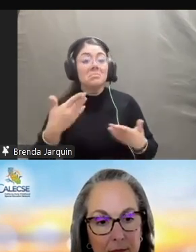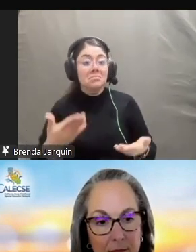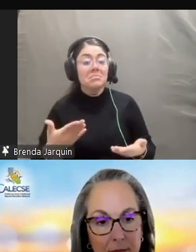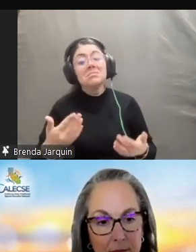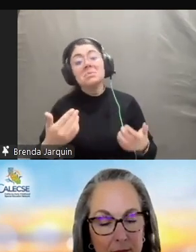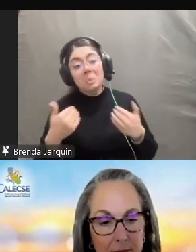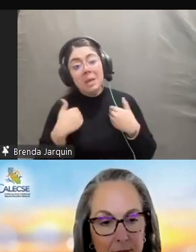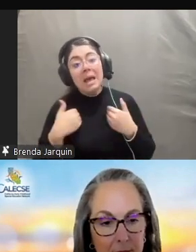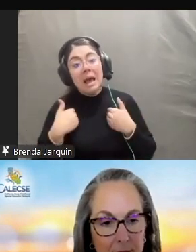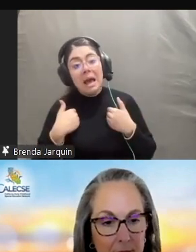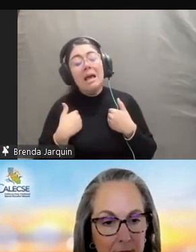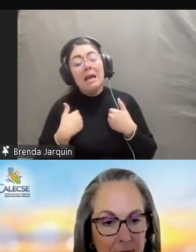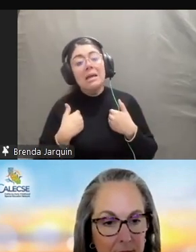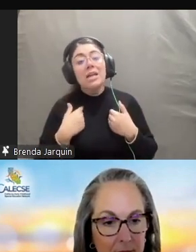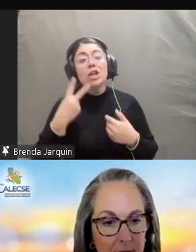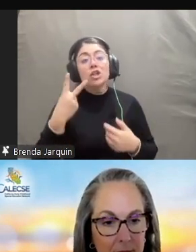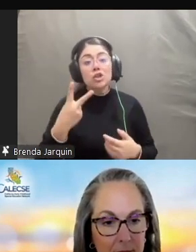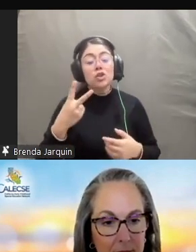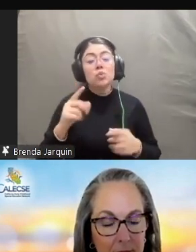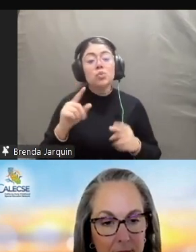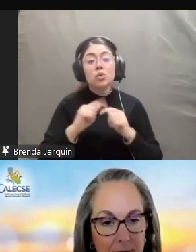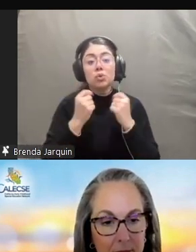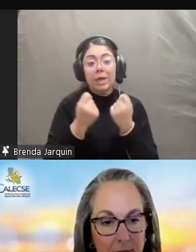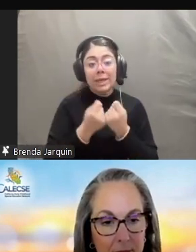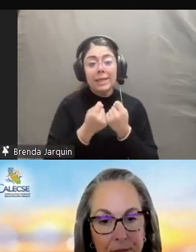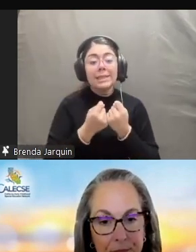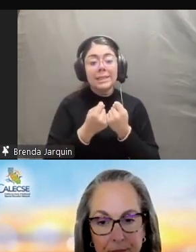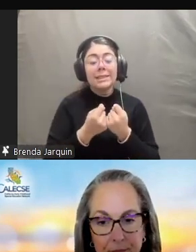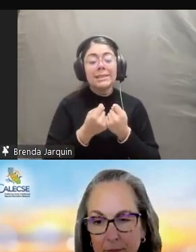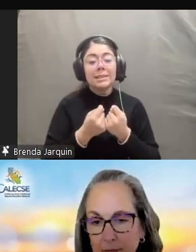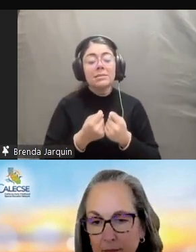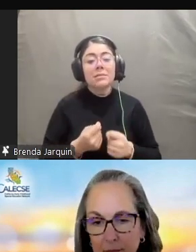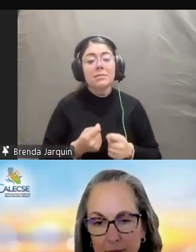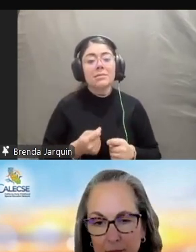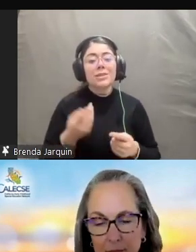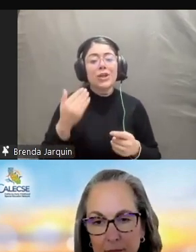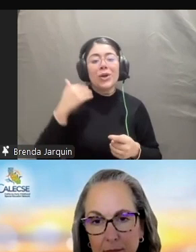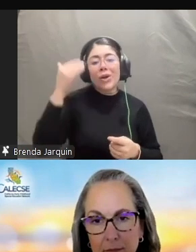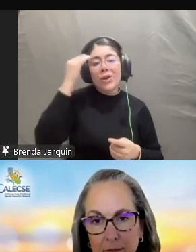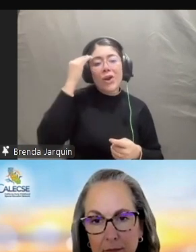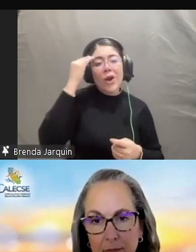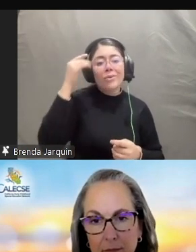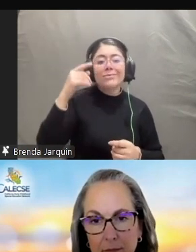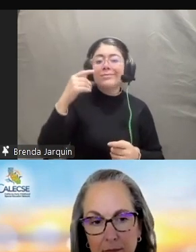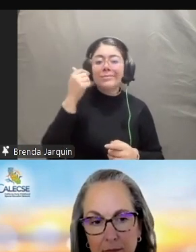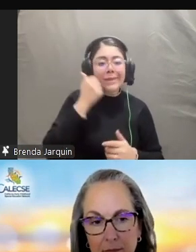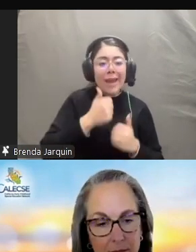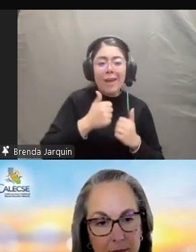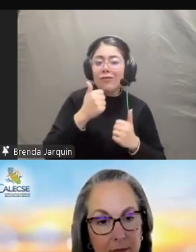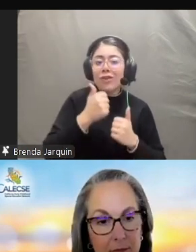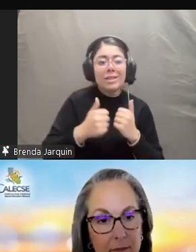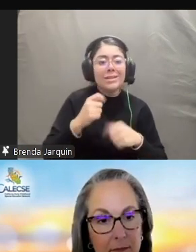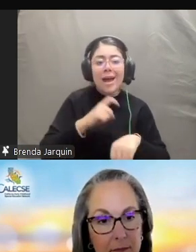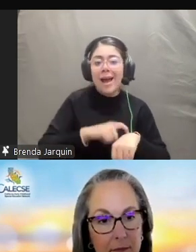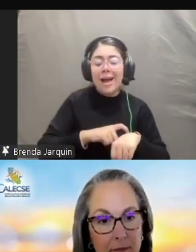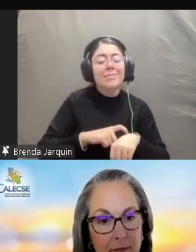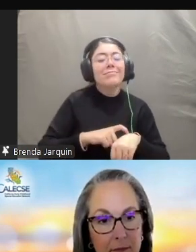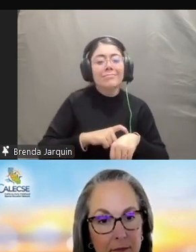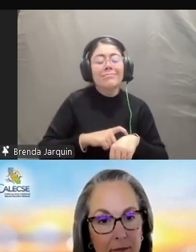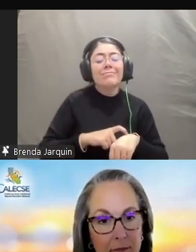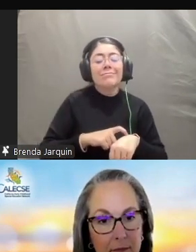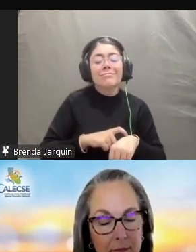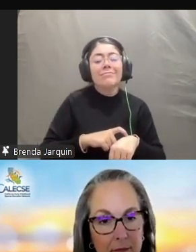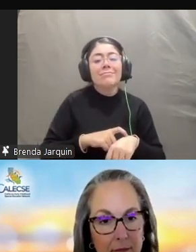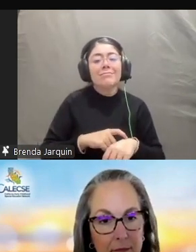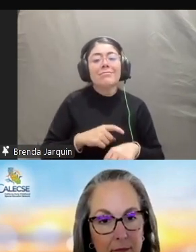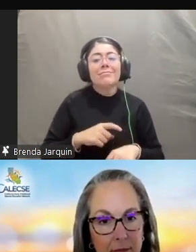we all calibrated our training across, because, every time you do a training, it's different. And we had different trainers in each part of the